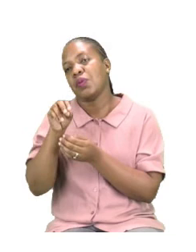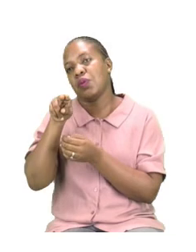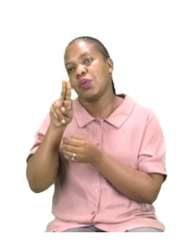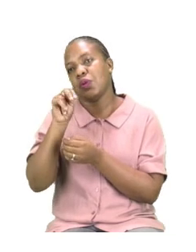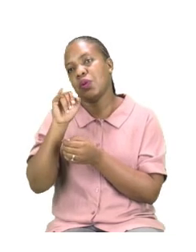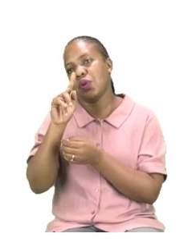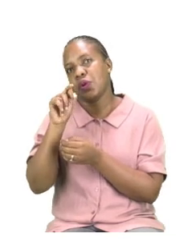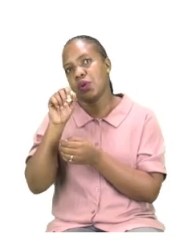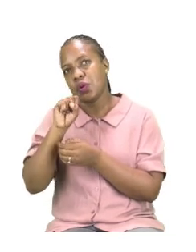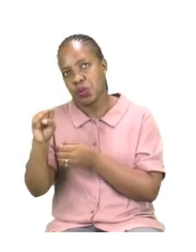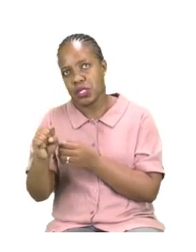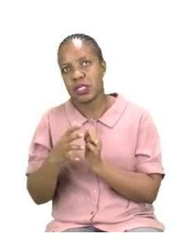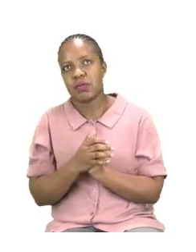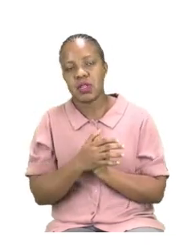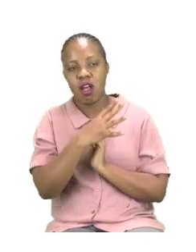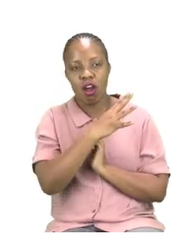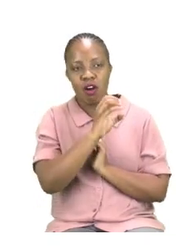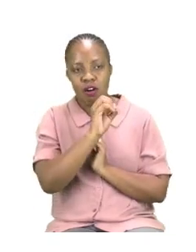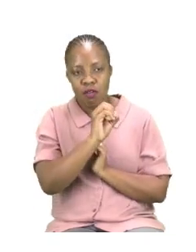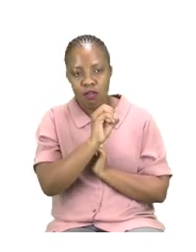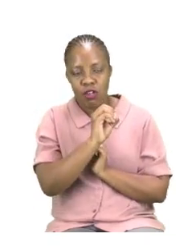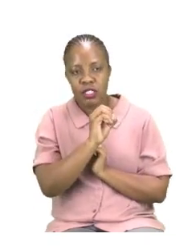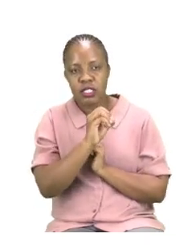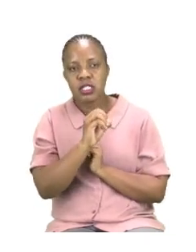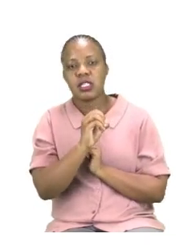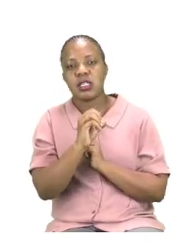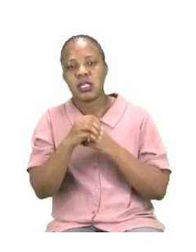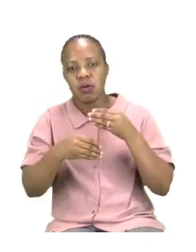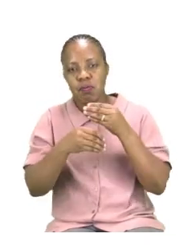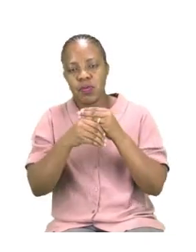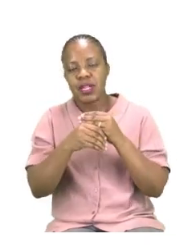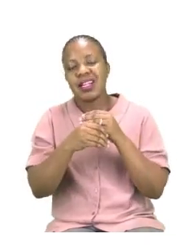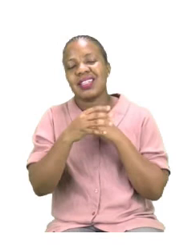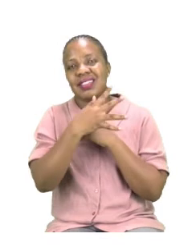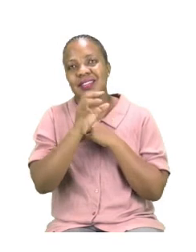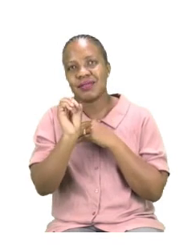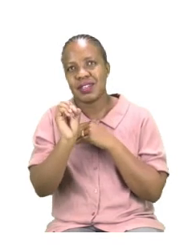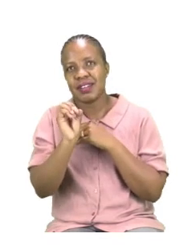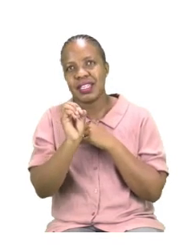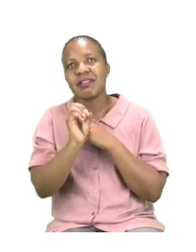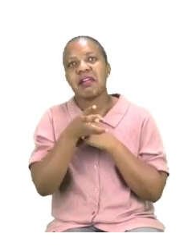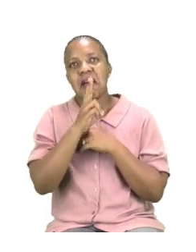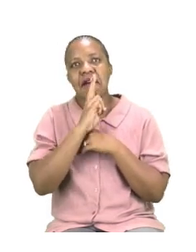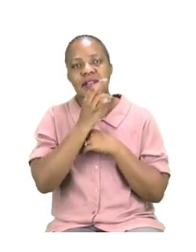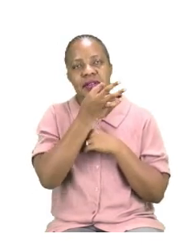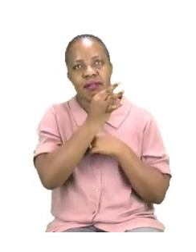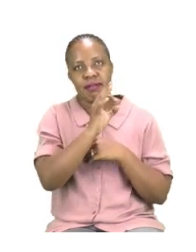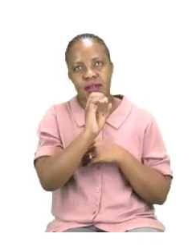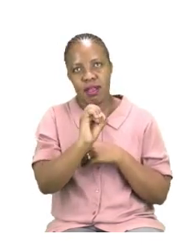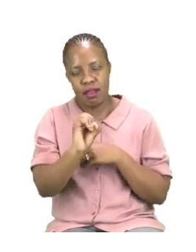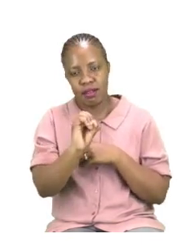plus 3. And 90 plus 3 will give us our final answer, which